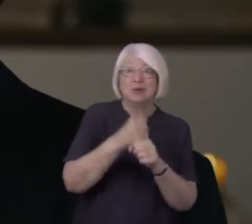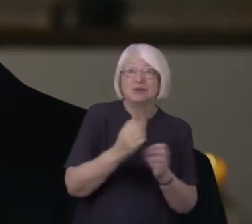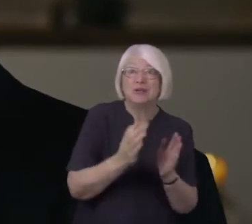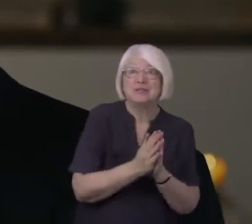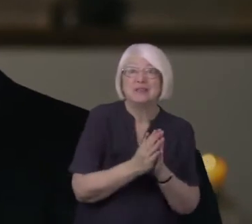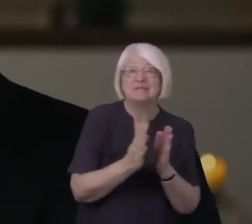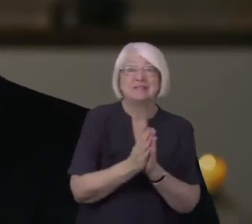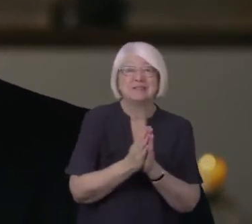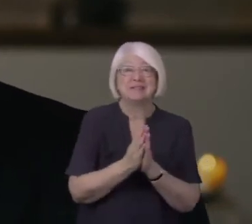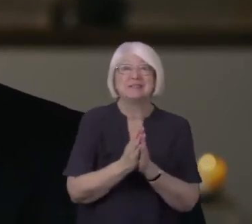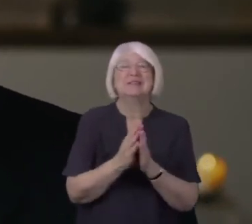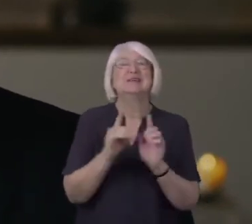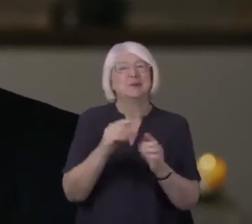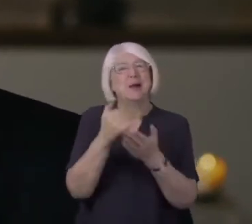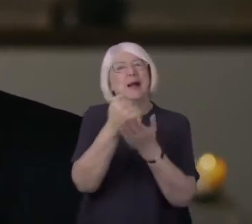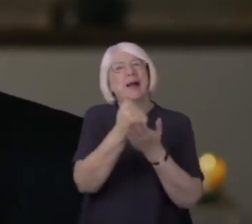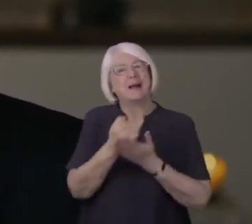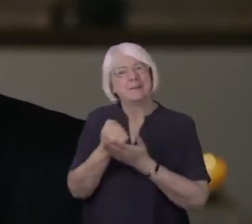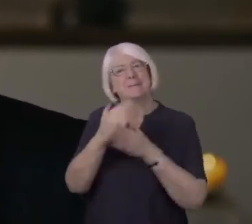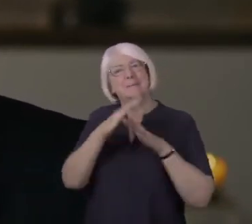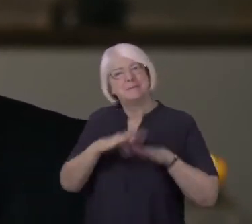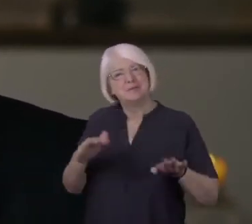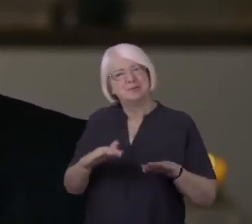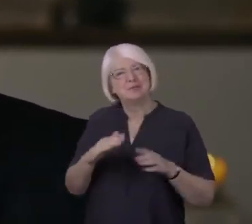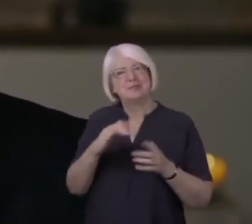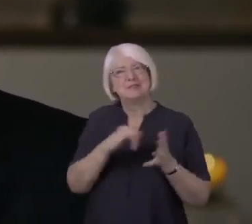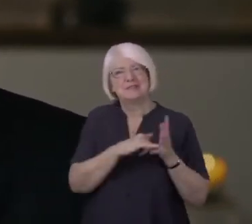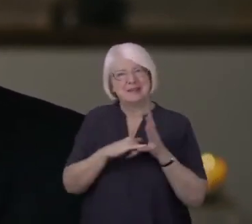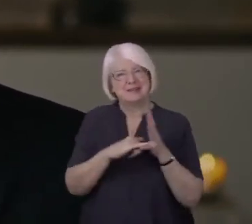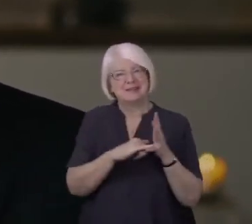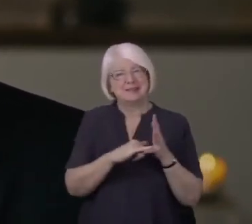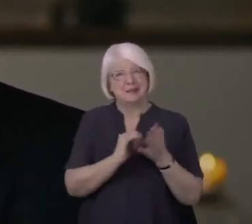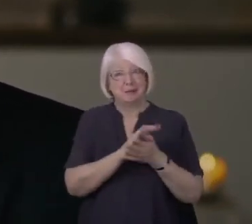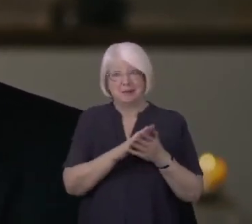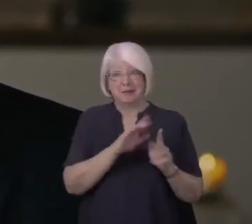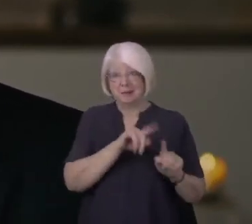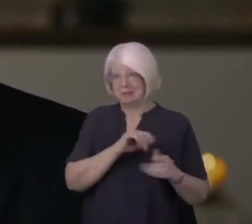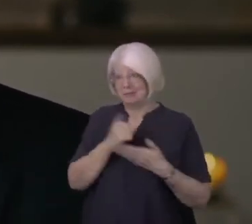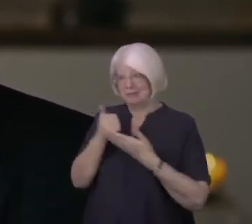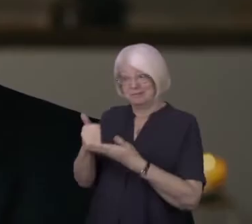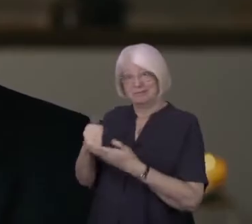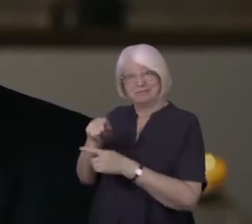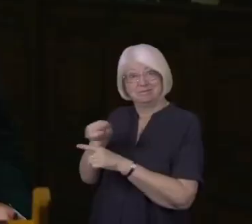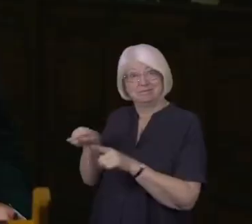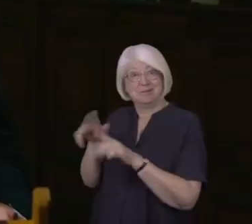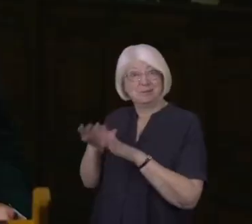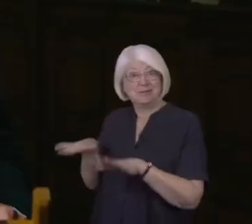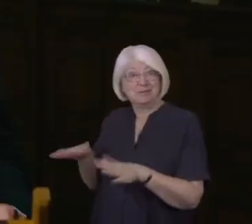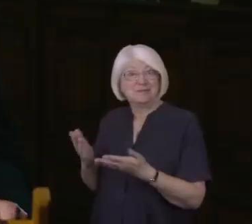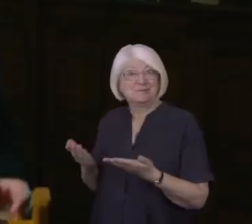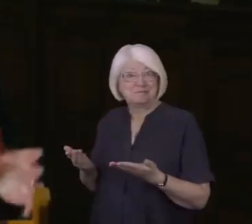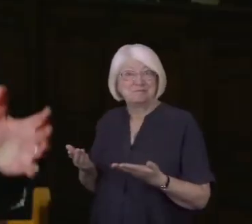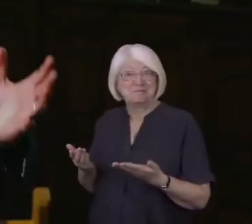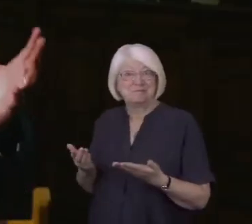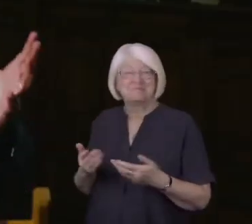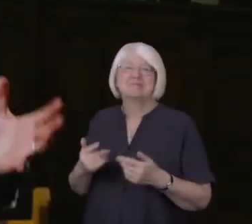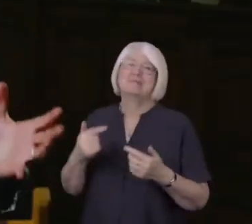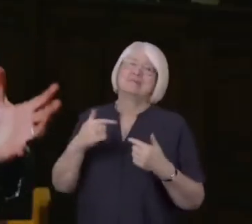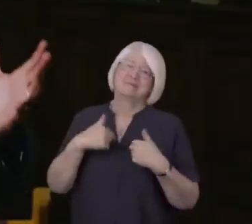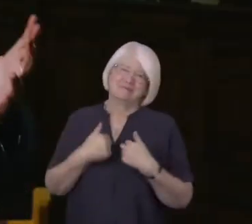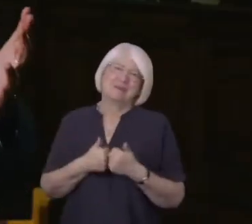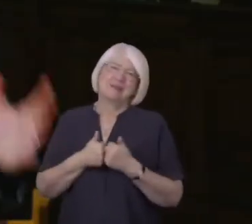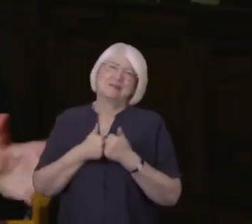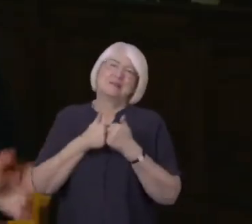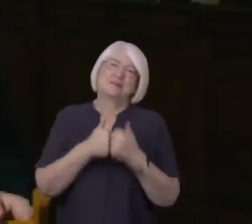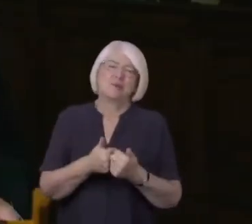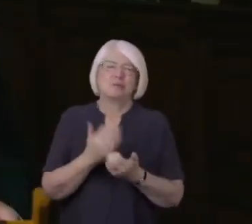Children's Society, you're directly helping those children who need your help. I